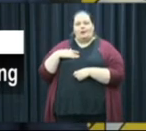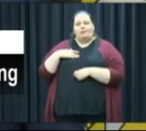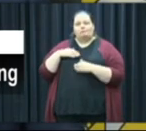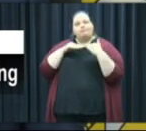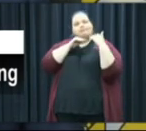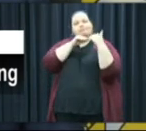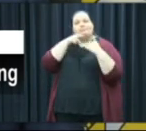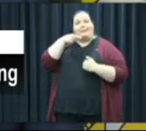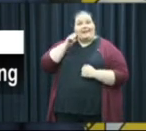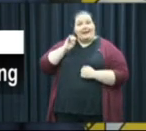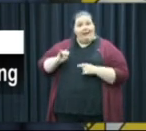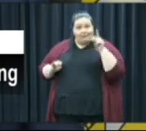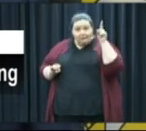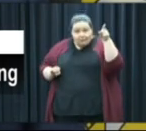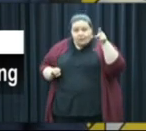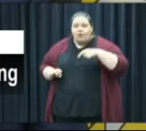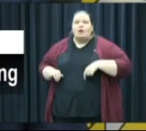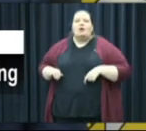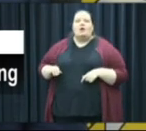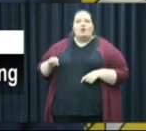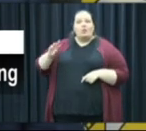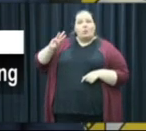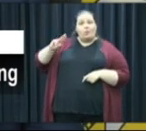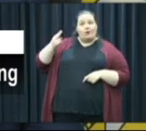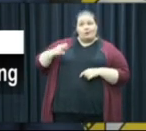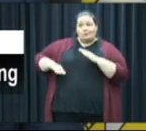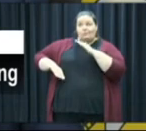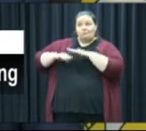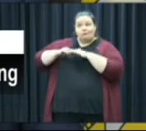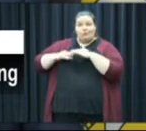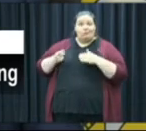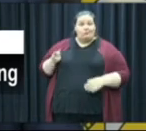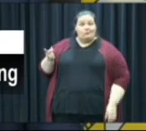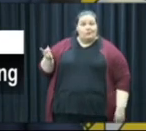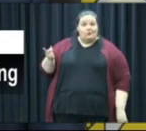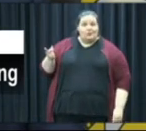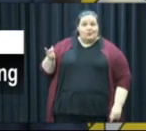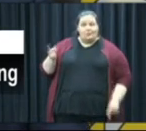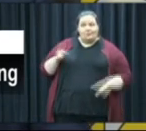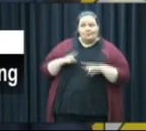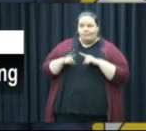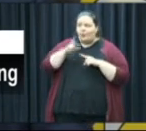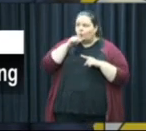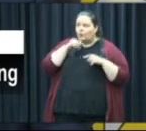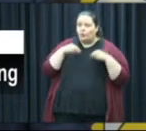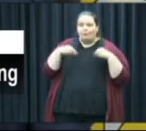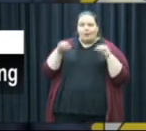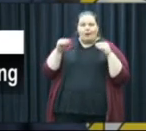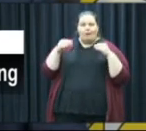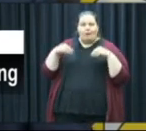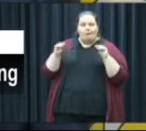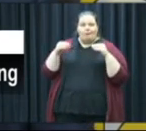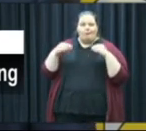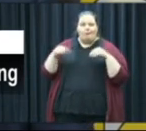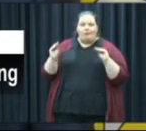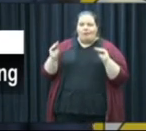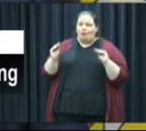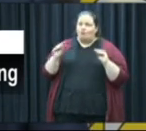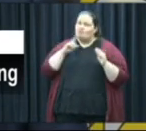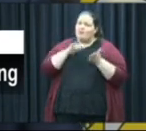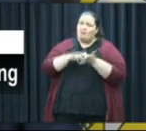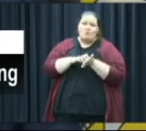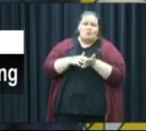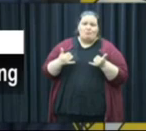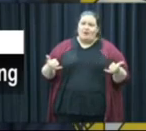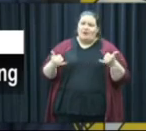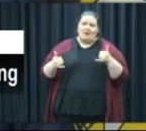the concern is, you know, the warehouses are full and there isn't a market. The market is soft and it'll only get softer. And